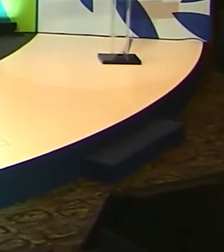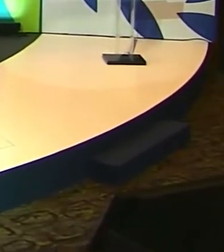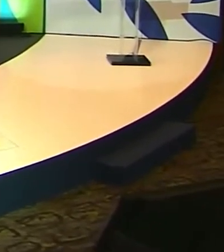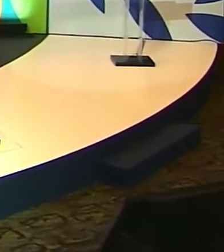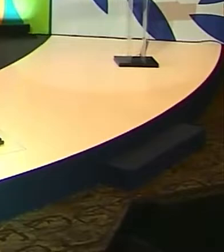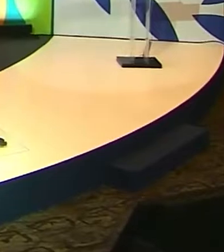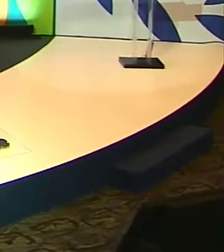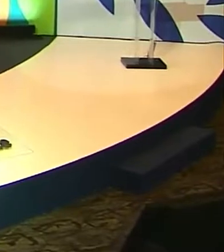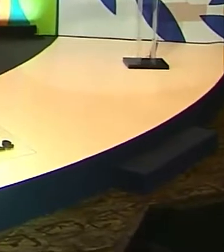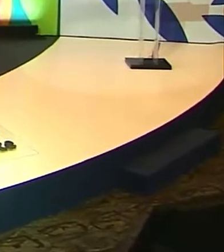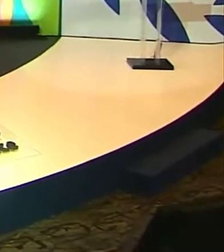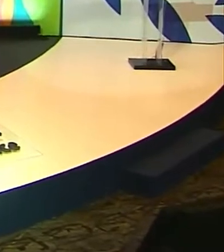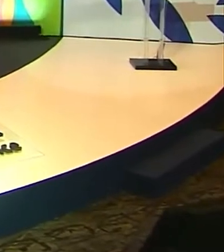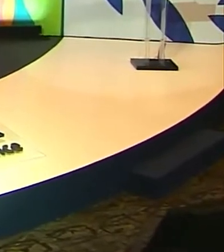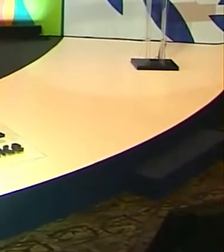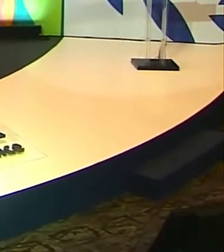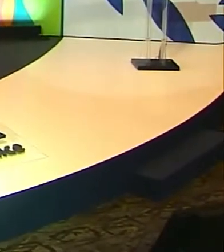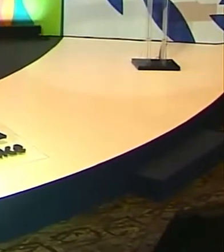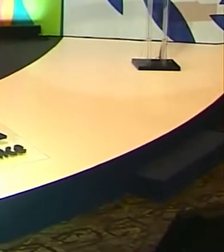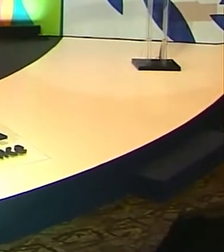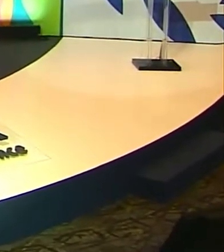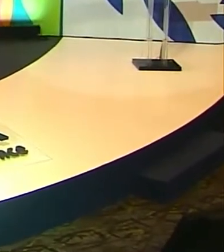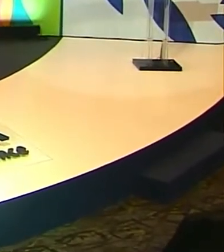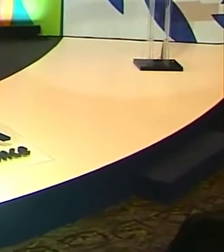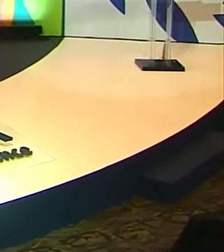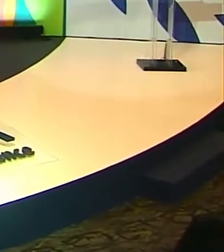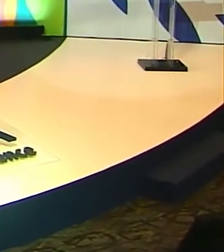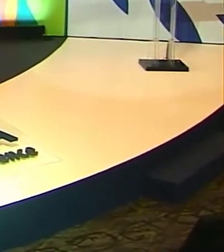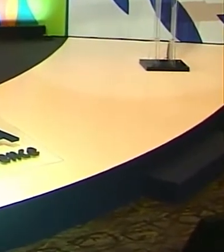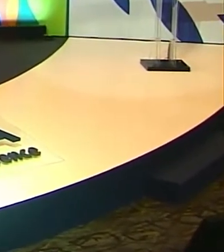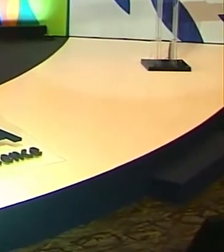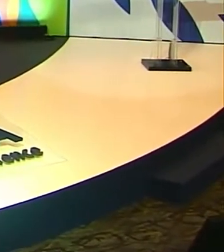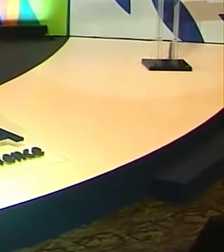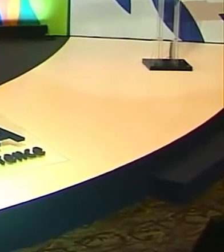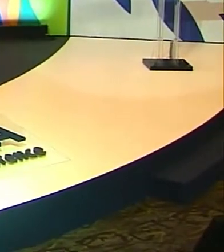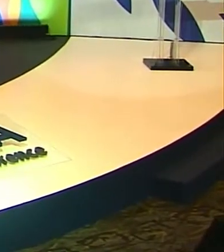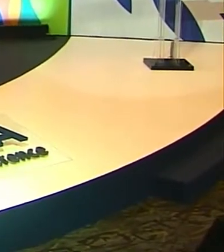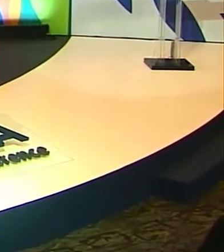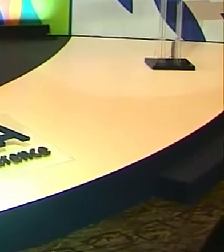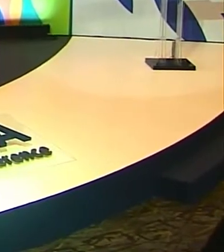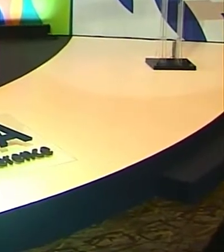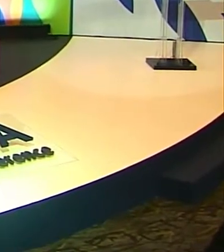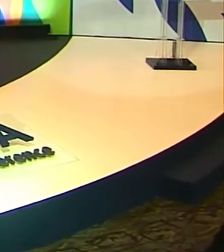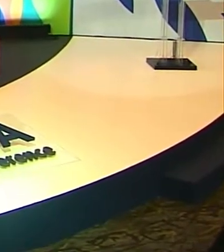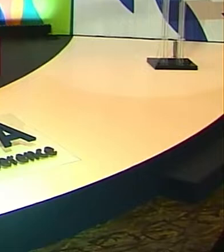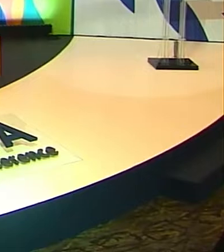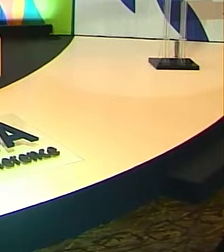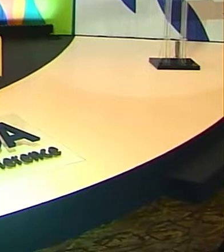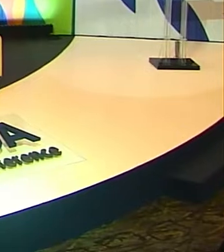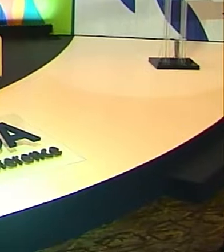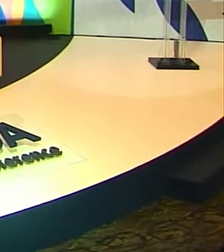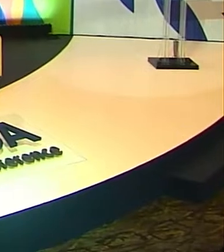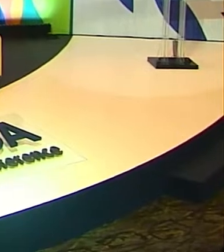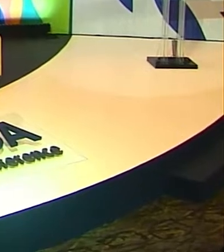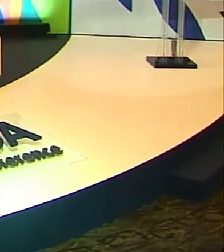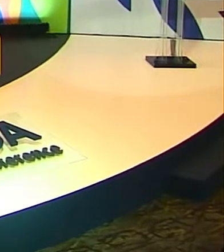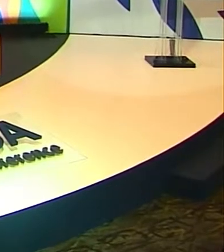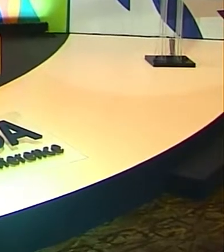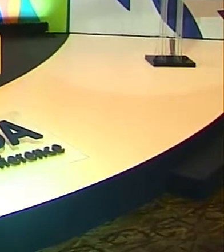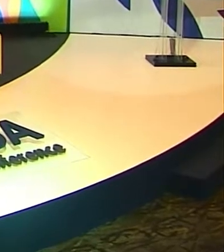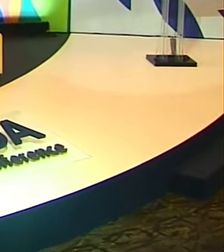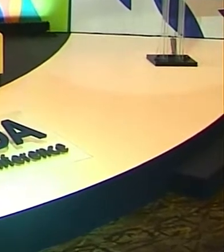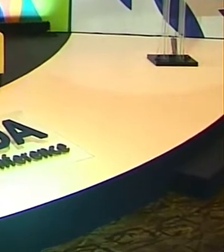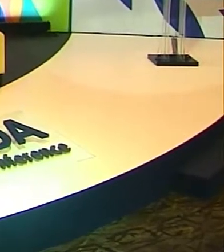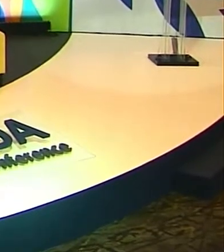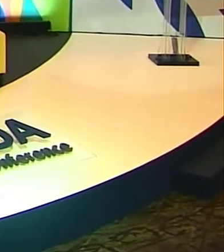Umsuya, who is the Deputy Executive Director of UNEP, who also has a long experience and career in this